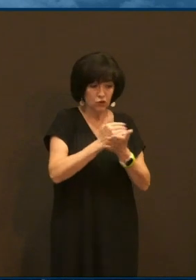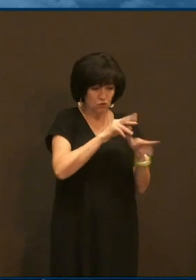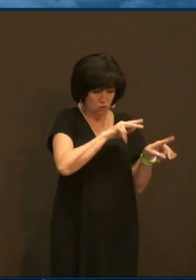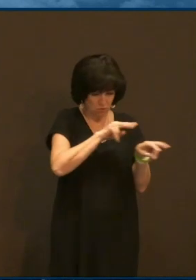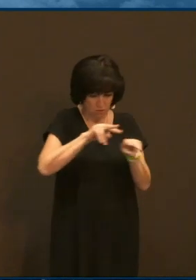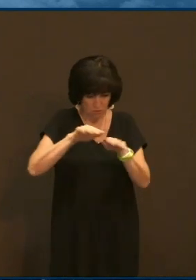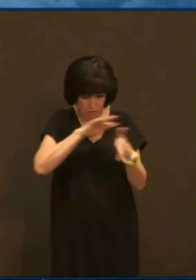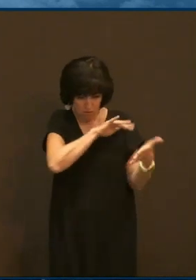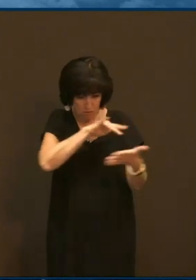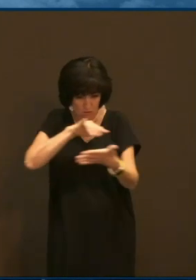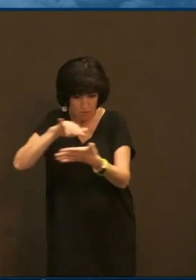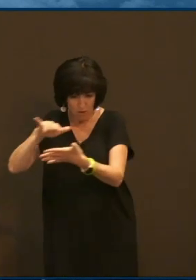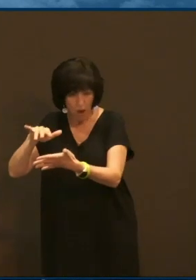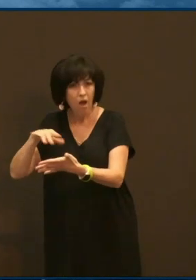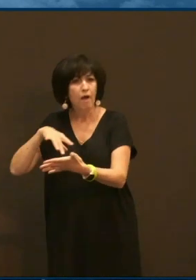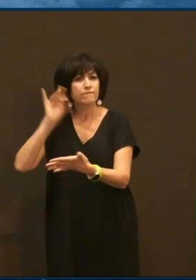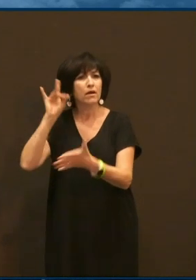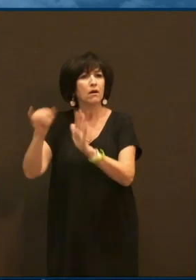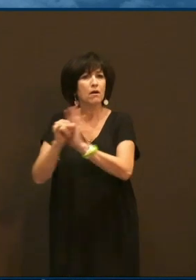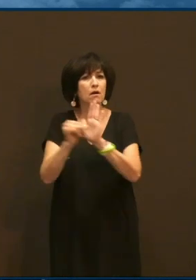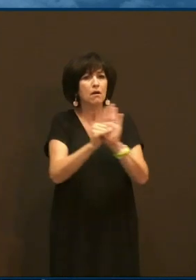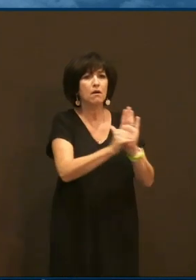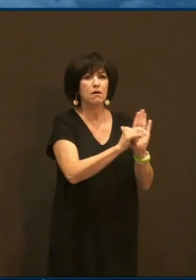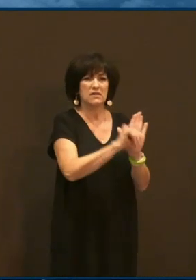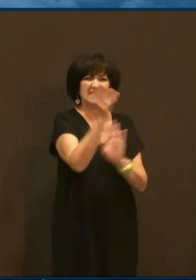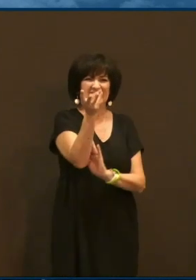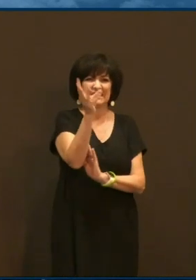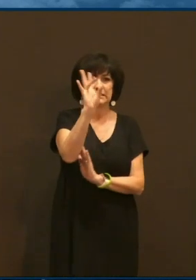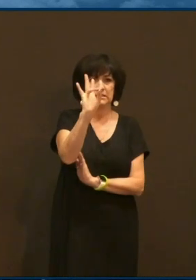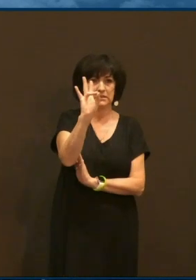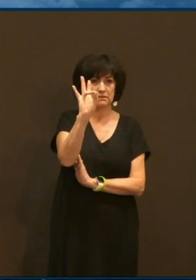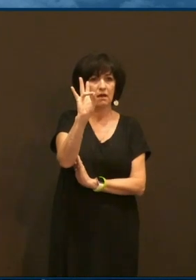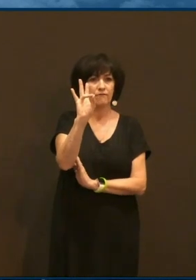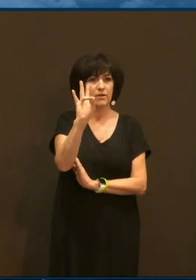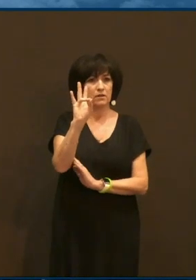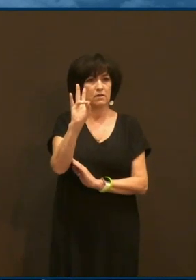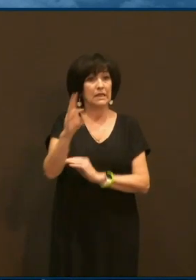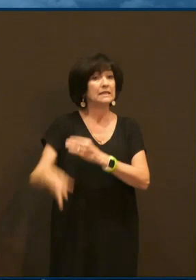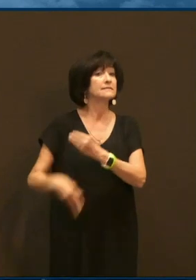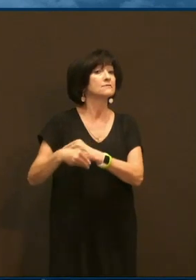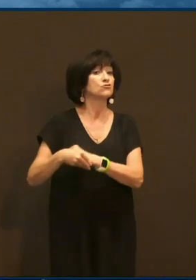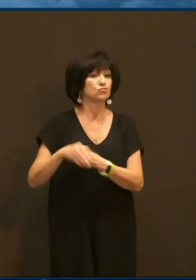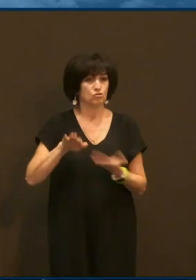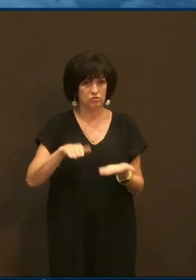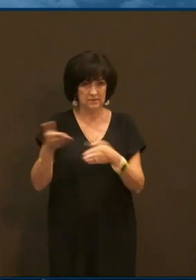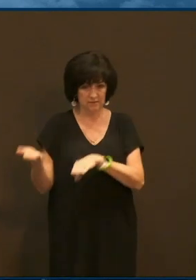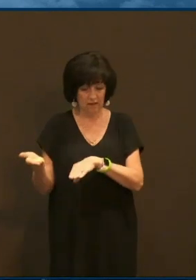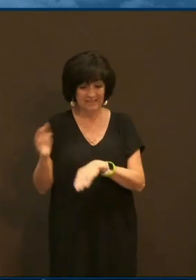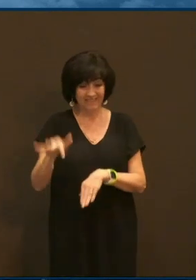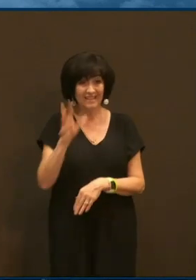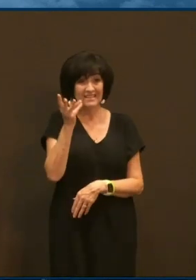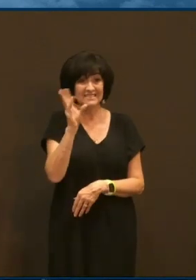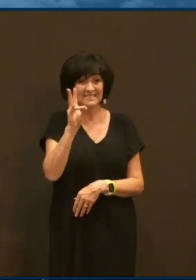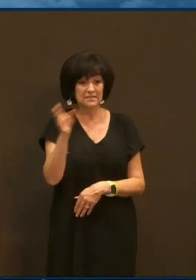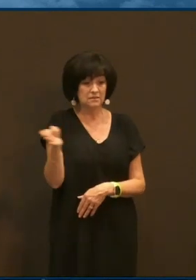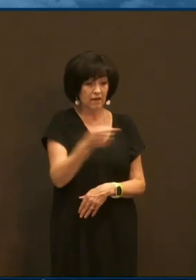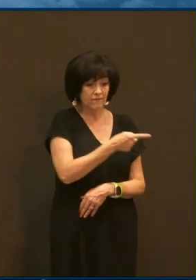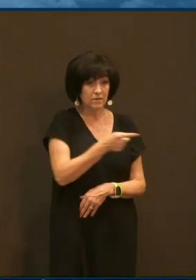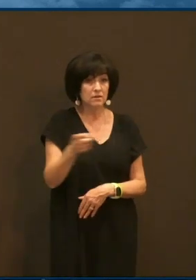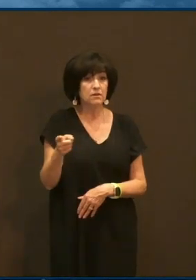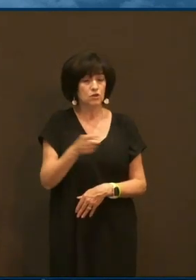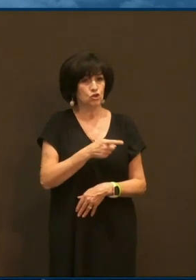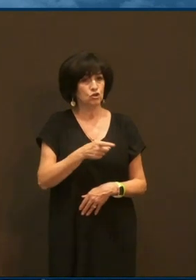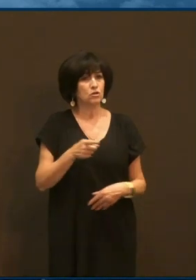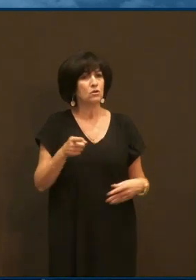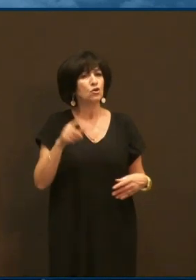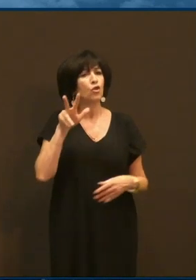previously reported to us. So among those 67, 32 were cases that we